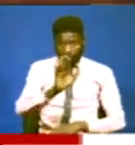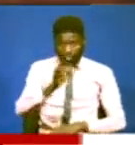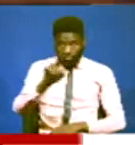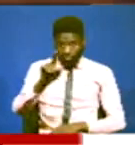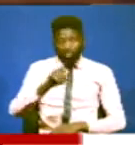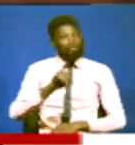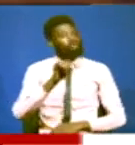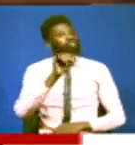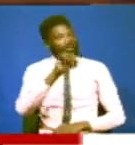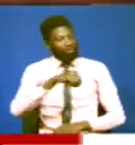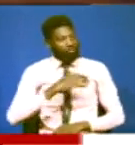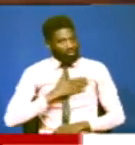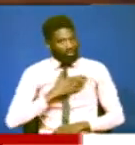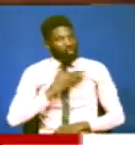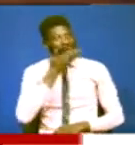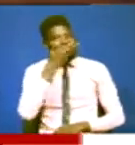well. And